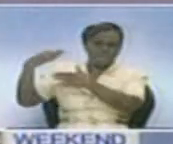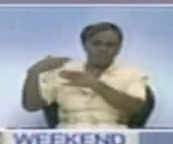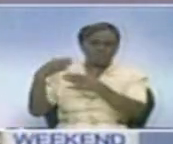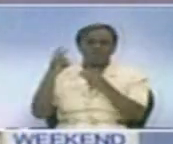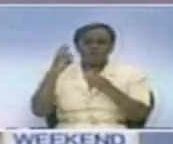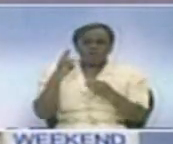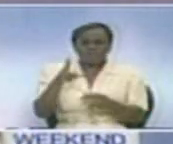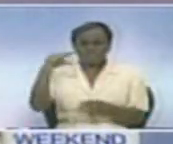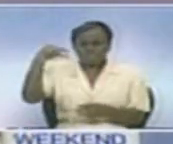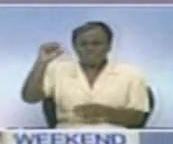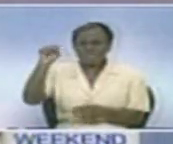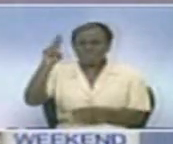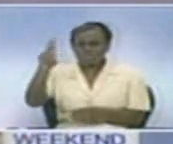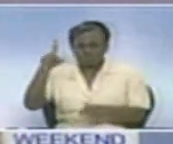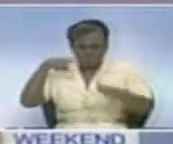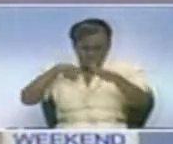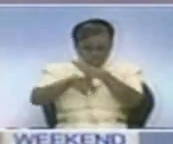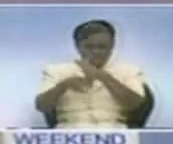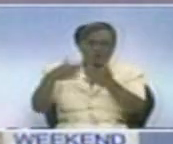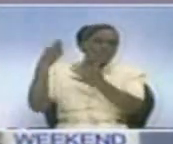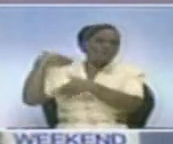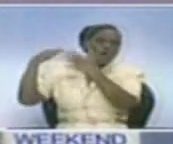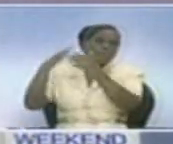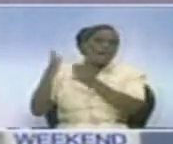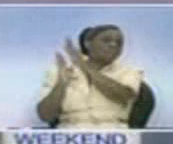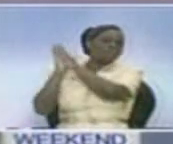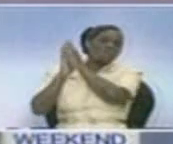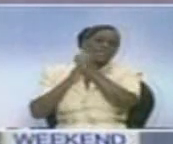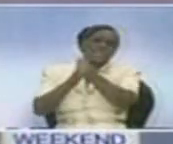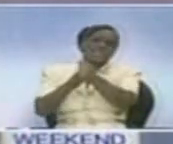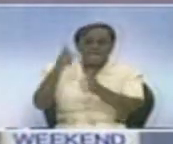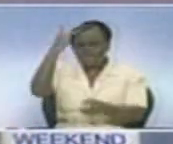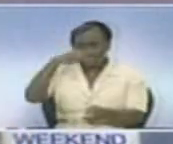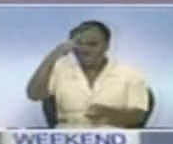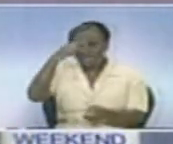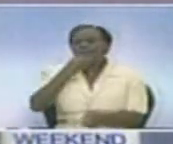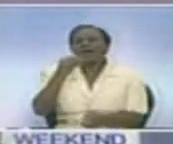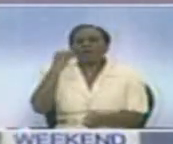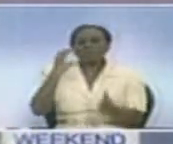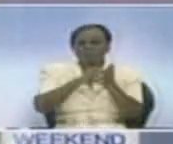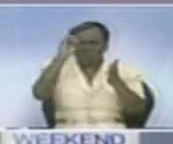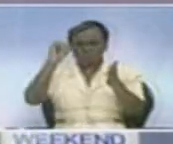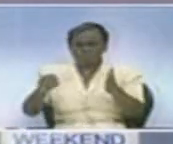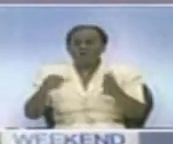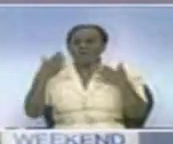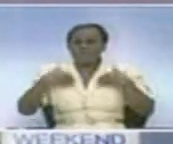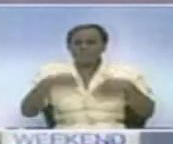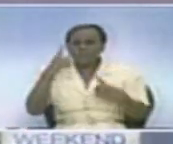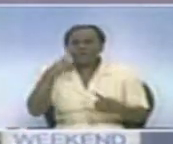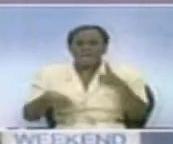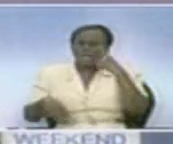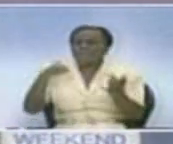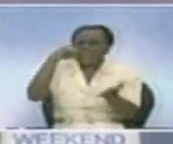of GSU officers who stormed former Mungiki leader Mine Njenga's Kitengela home and ejected mourners, including